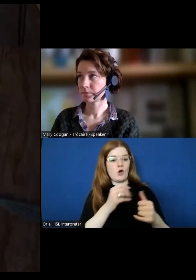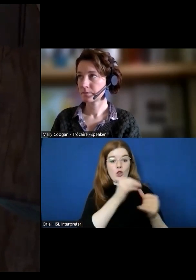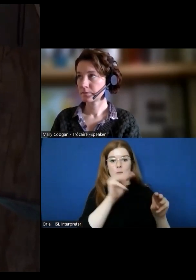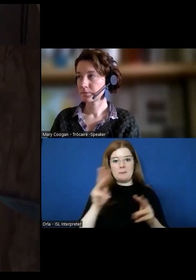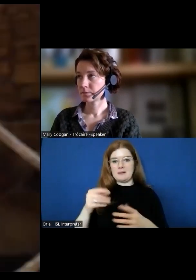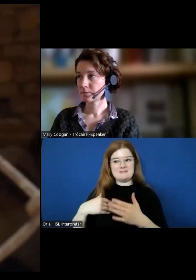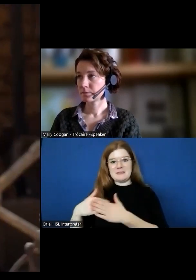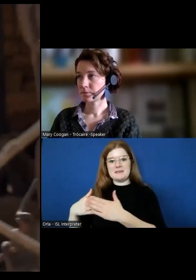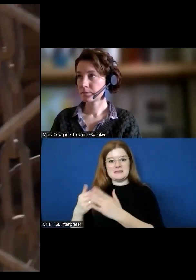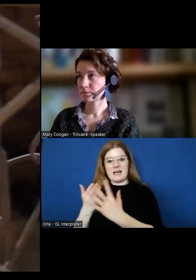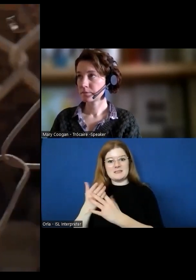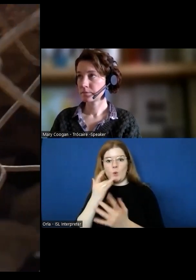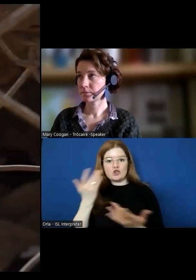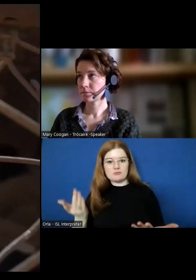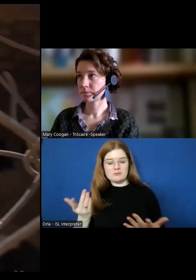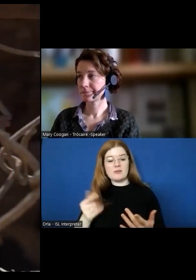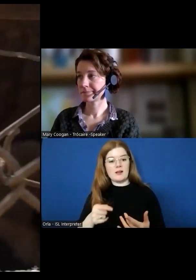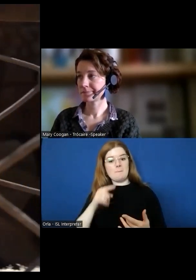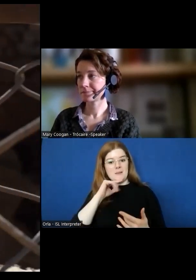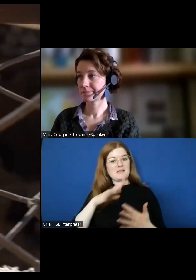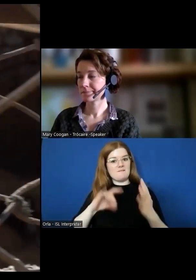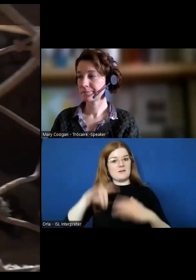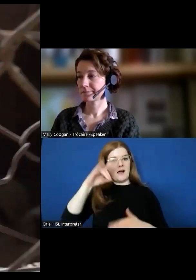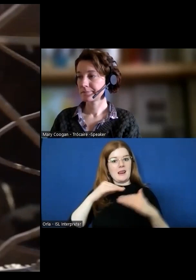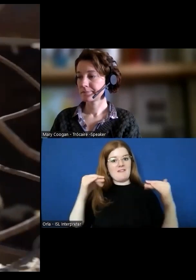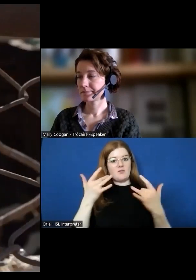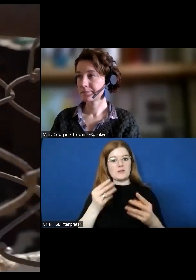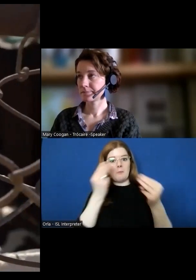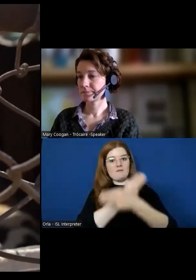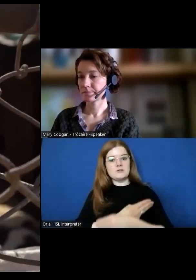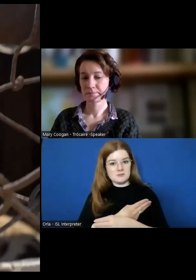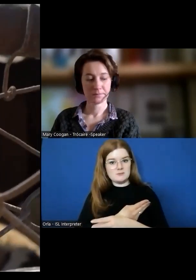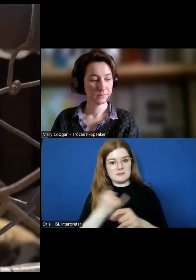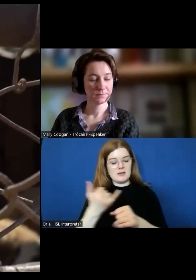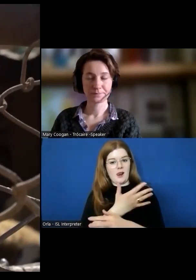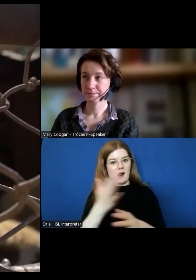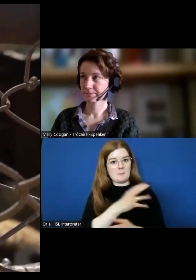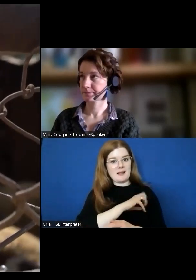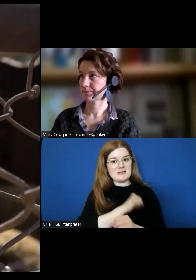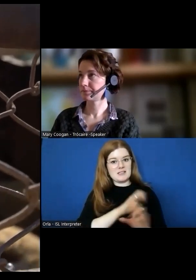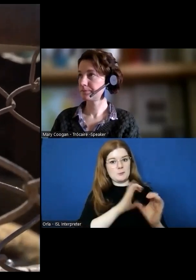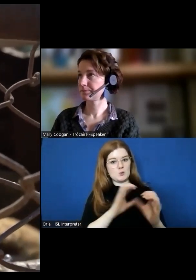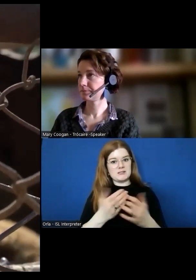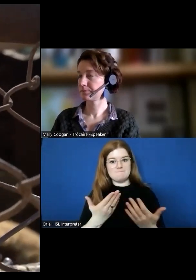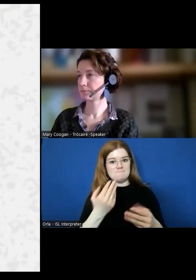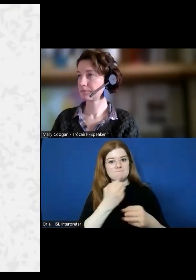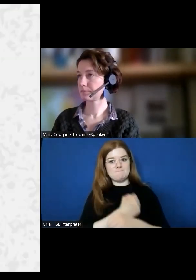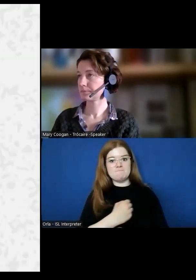to water. This contributes to high levels of poverty among many Palestinian communities.